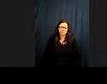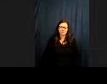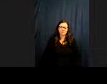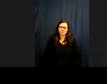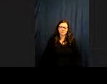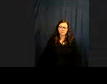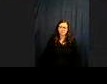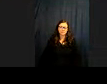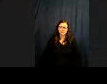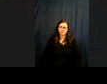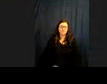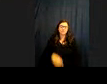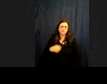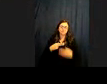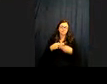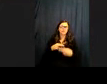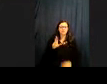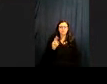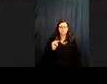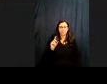Mm-hmm. This one's called Undone.